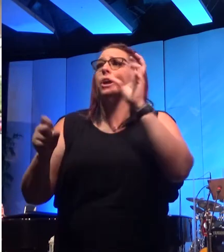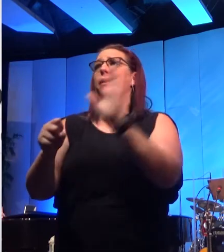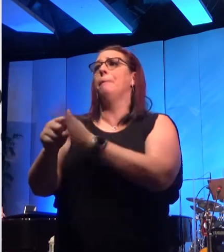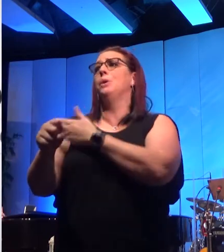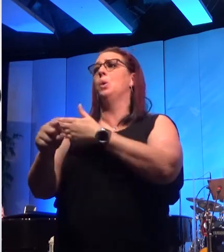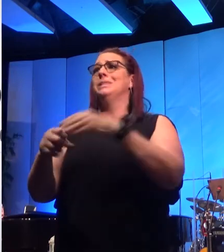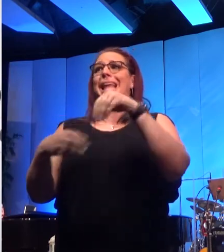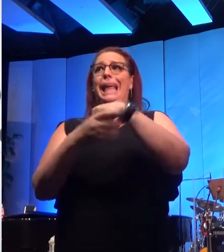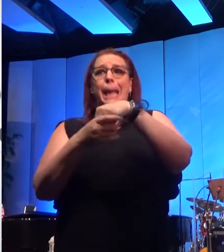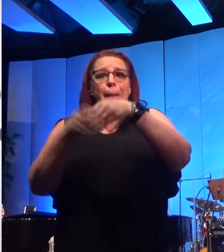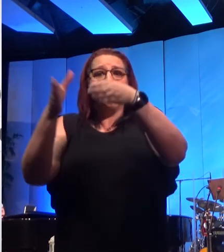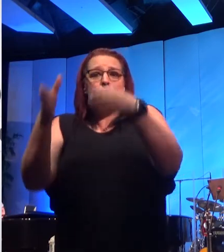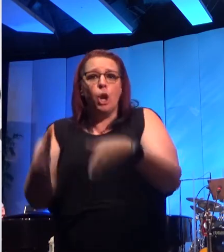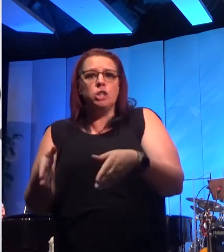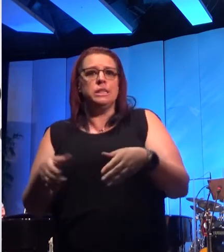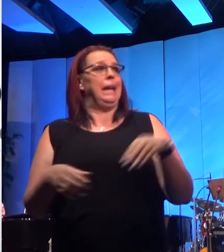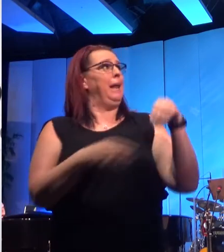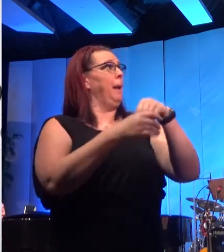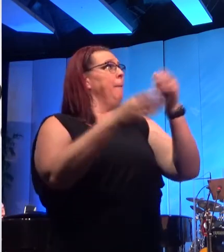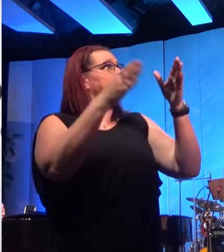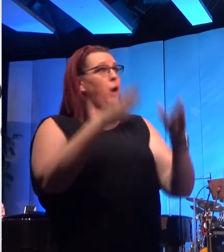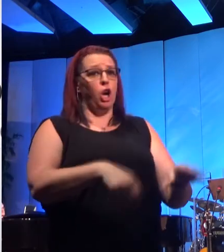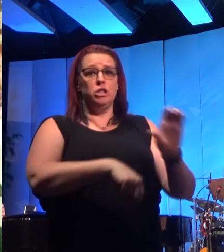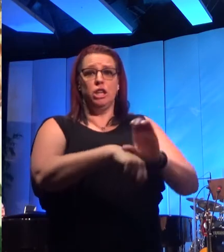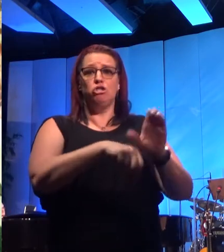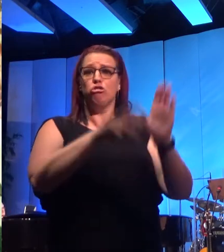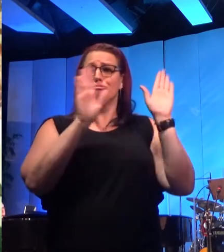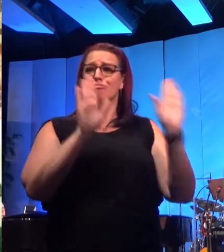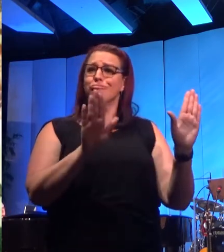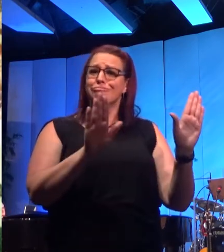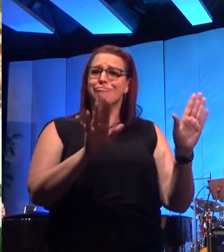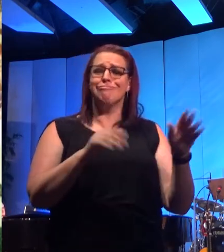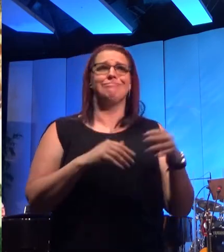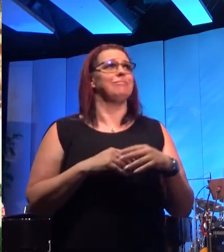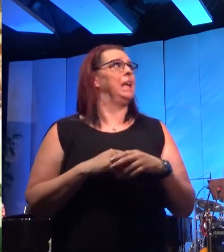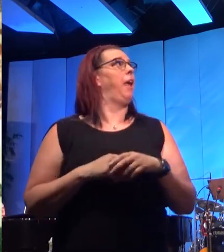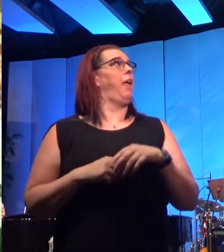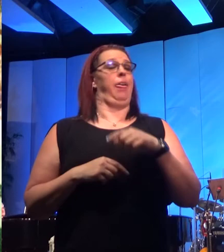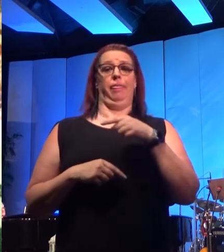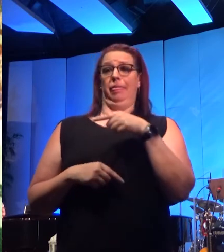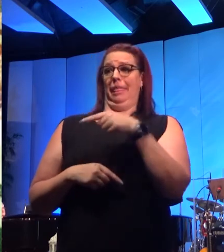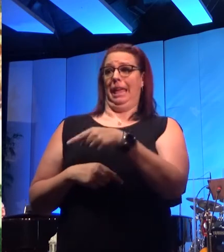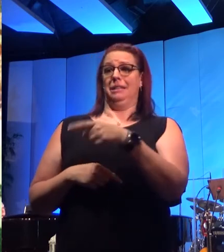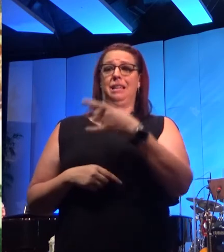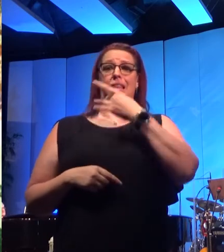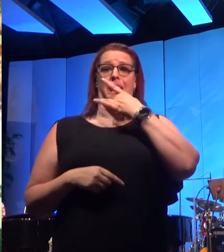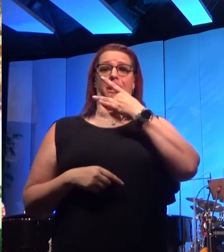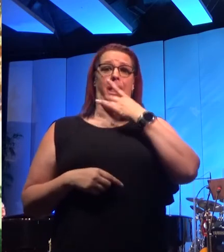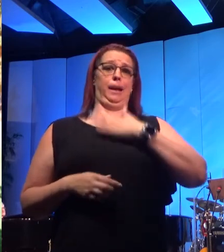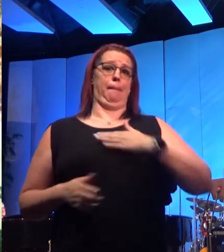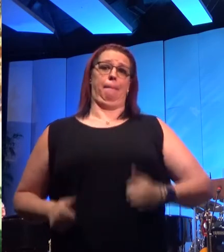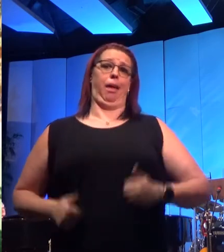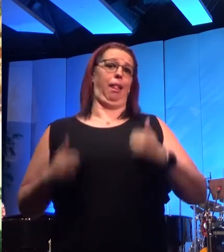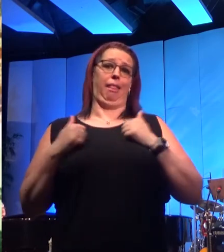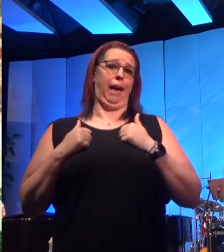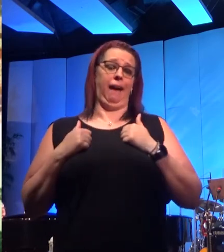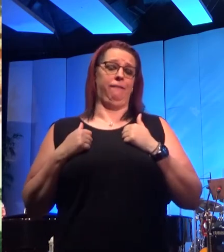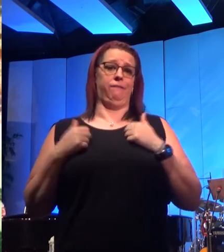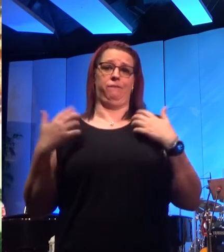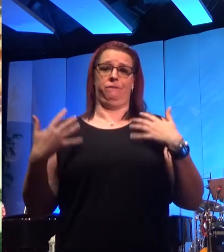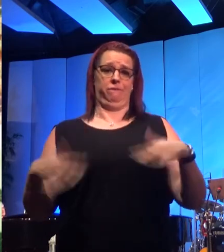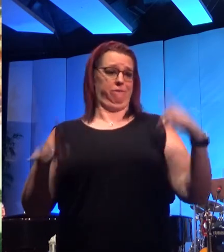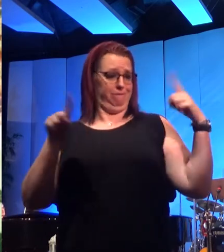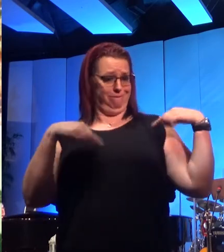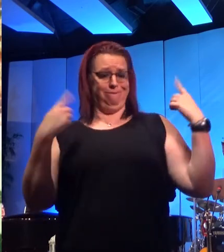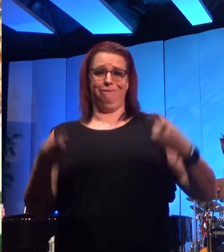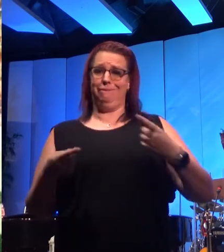person. In-person church is great. It's great. This is a light in my life, has been and is